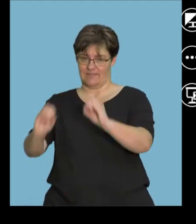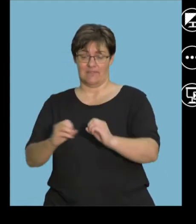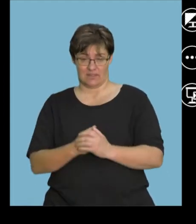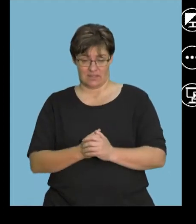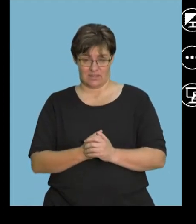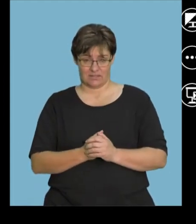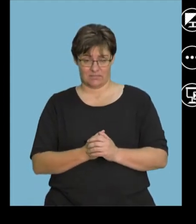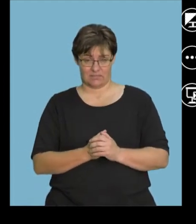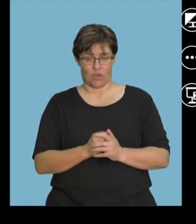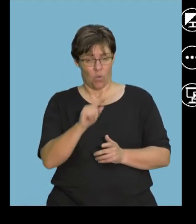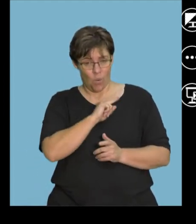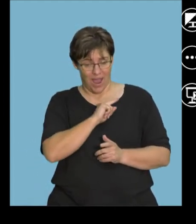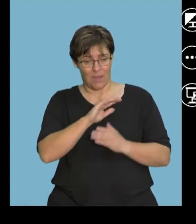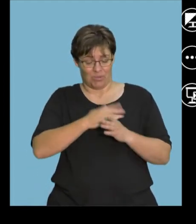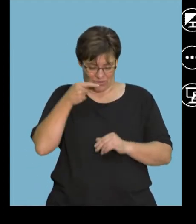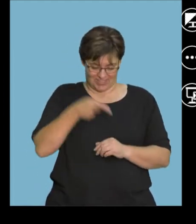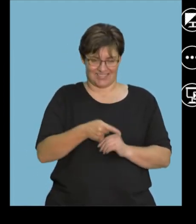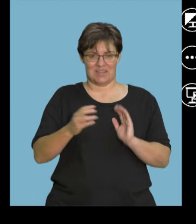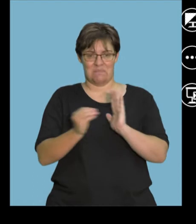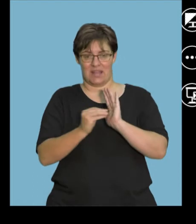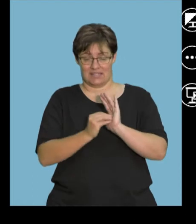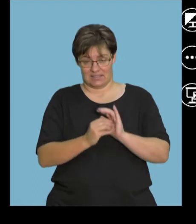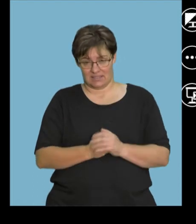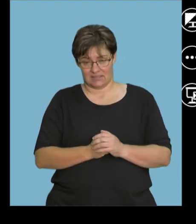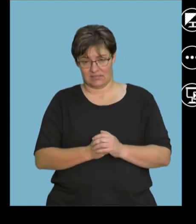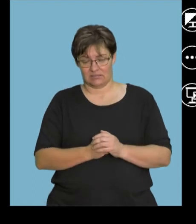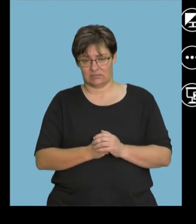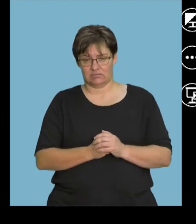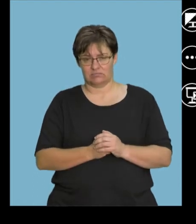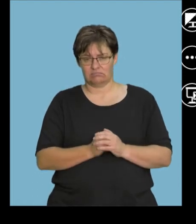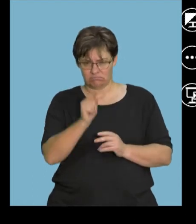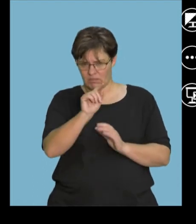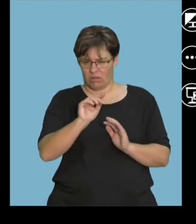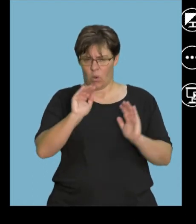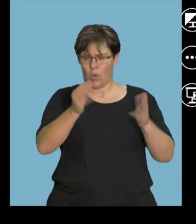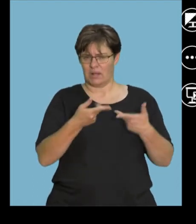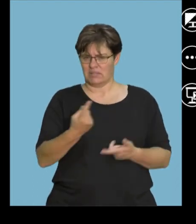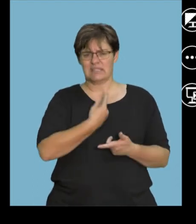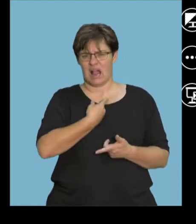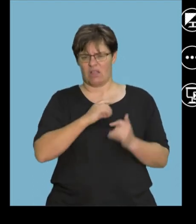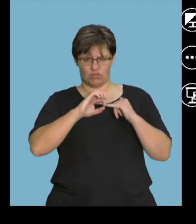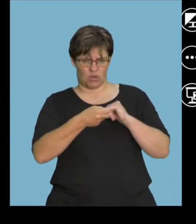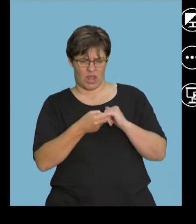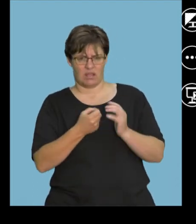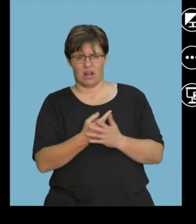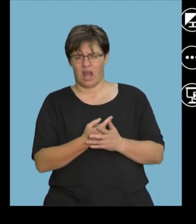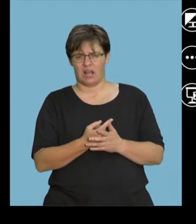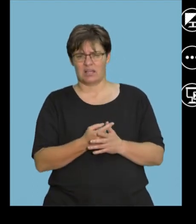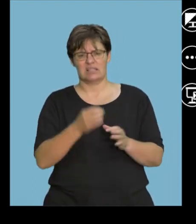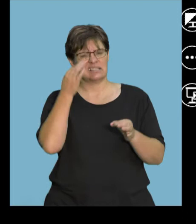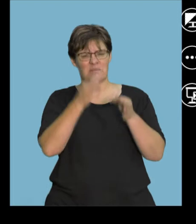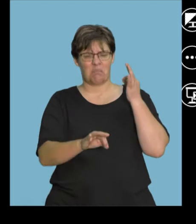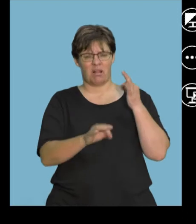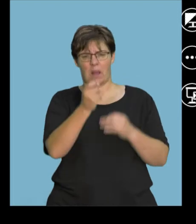force as a result of the magnet, okay? So now you are welcome to try out this. You can use a